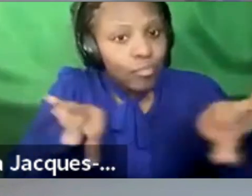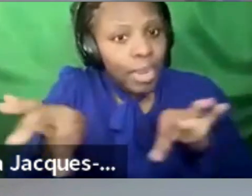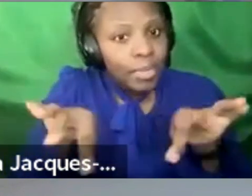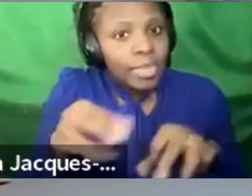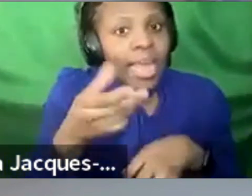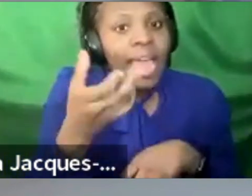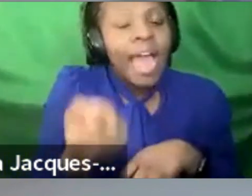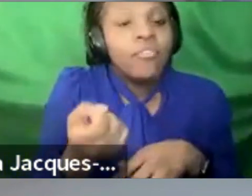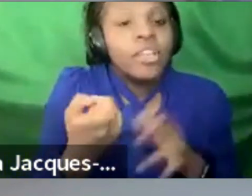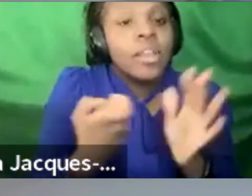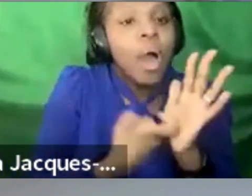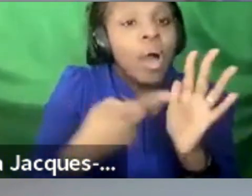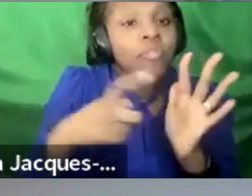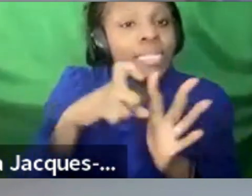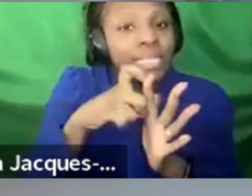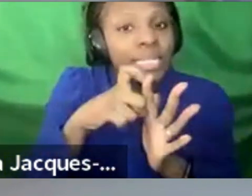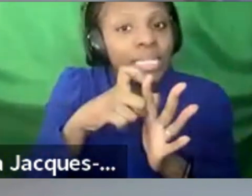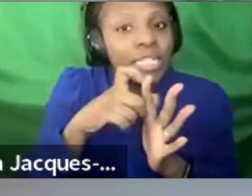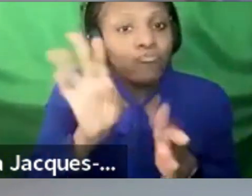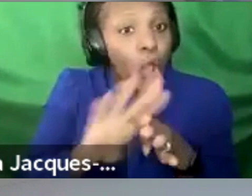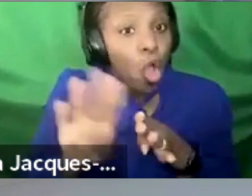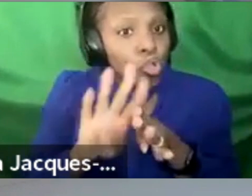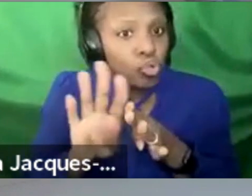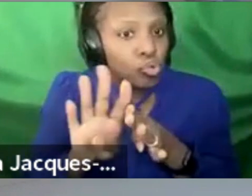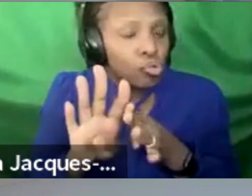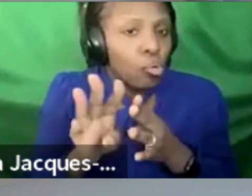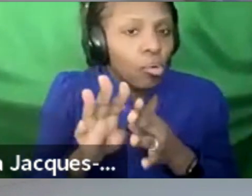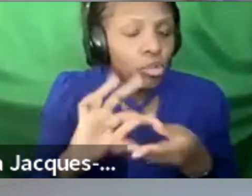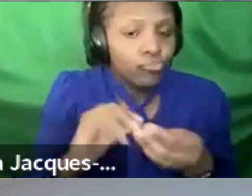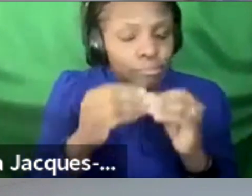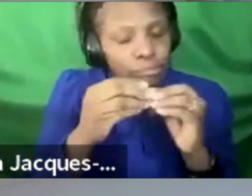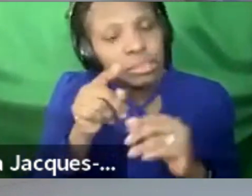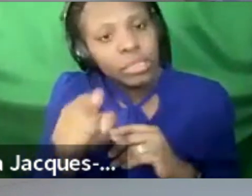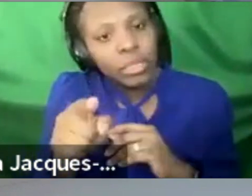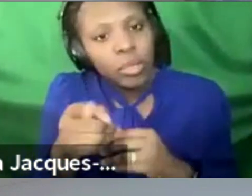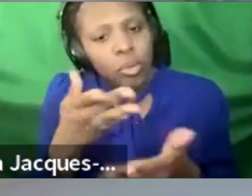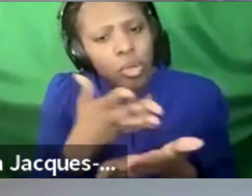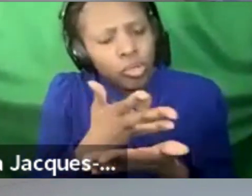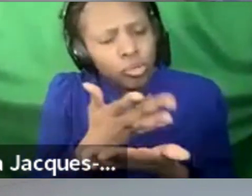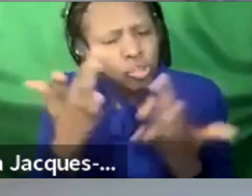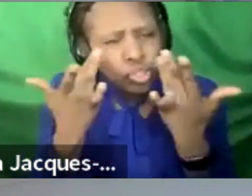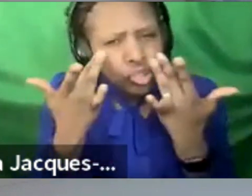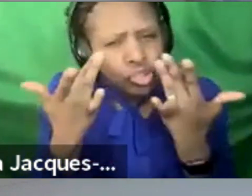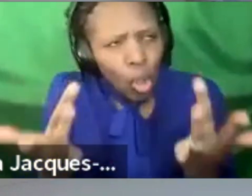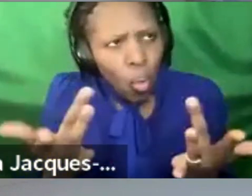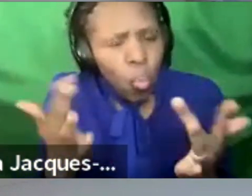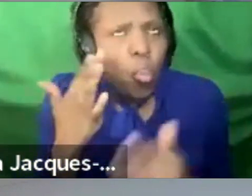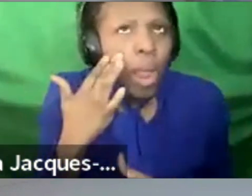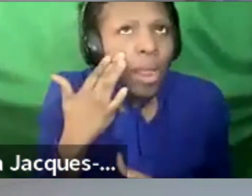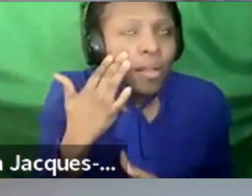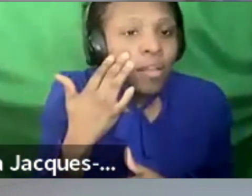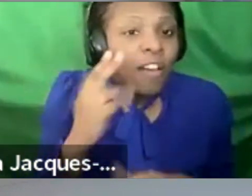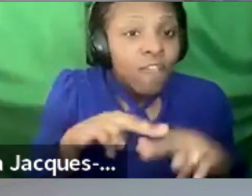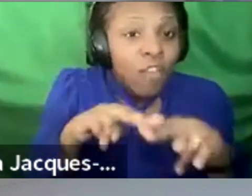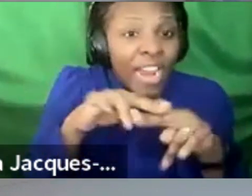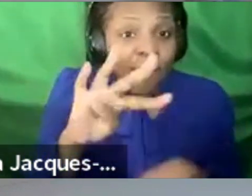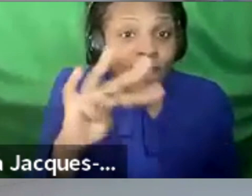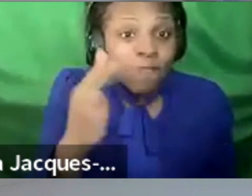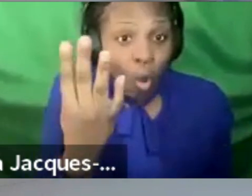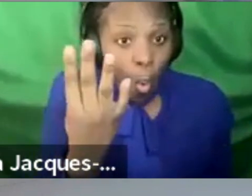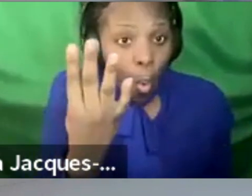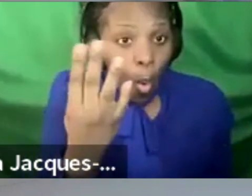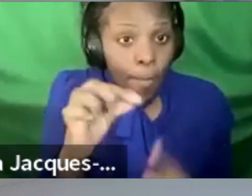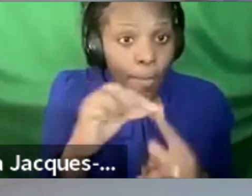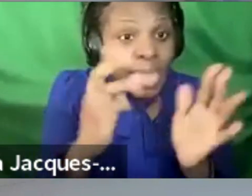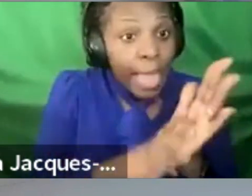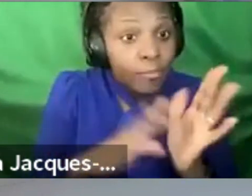R&D over at the Nottingham Playhouse, and we're doing a sharing on Friday at 4:00. So, and it's